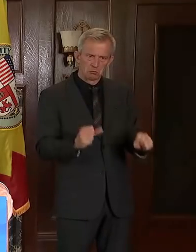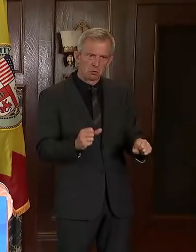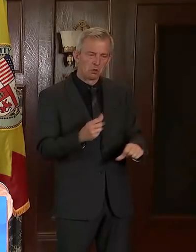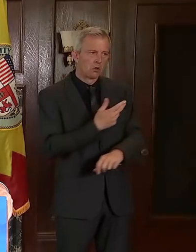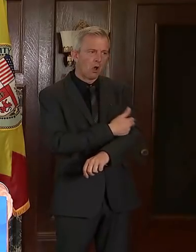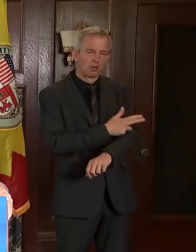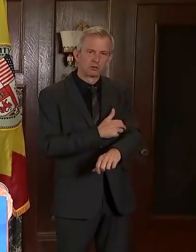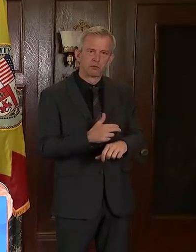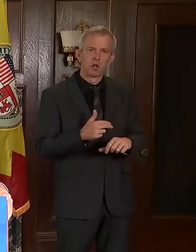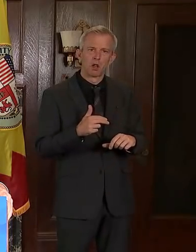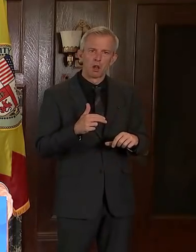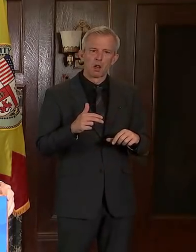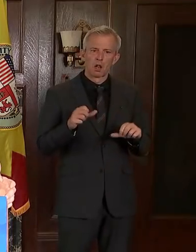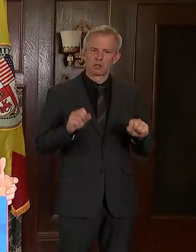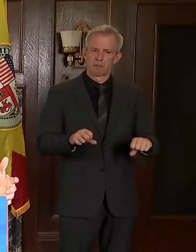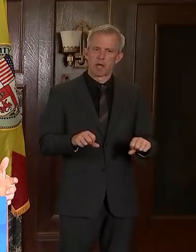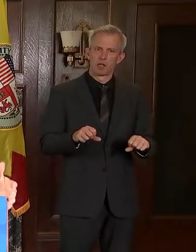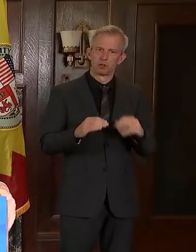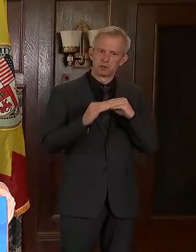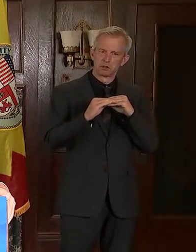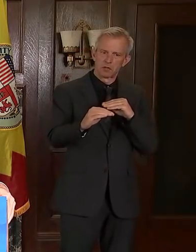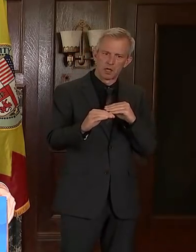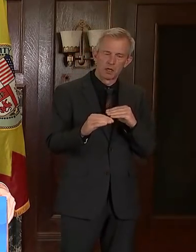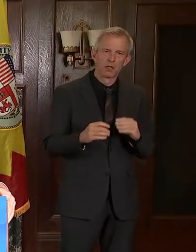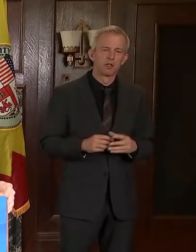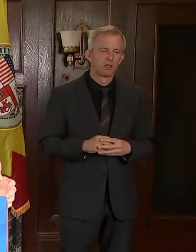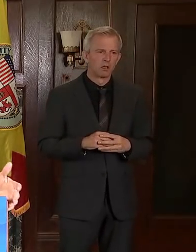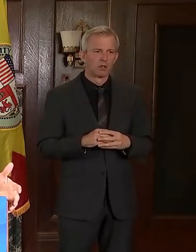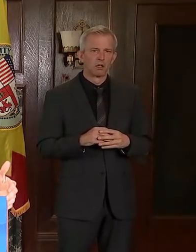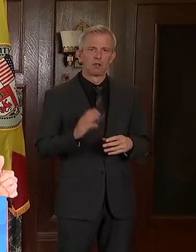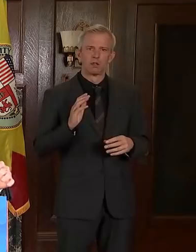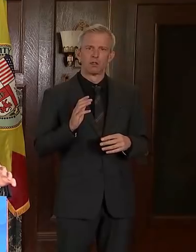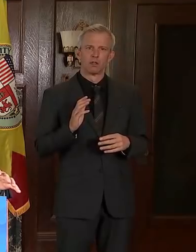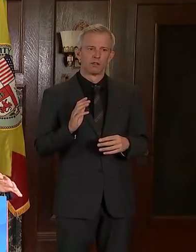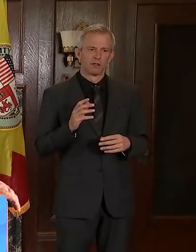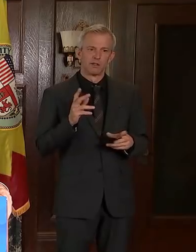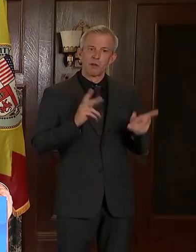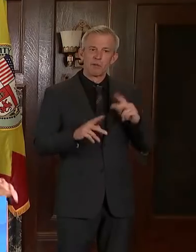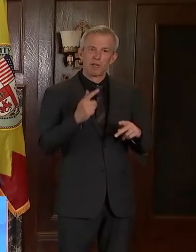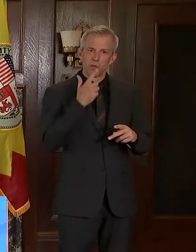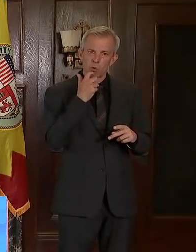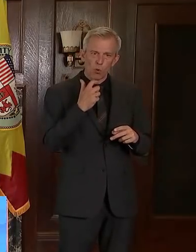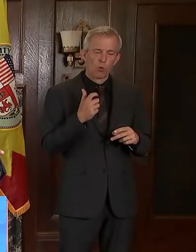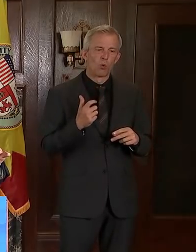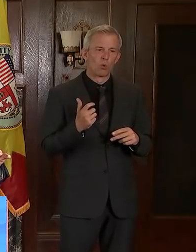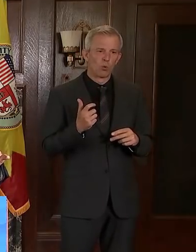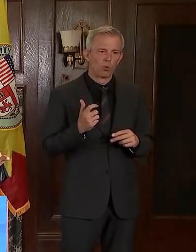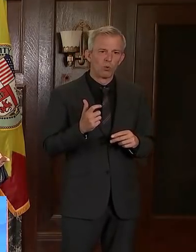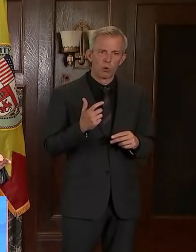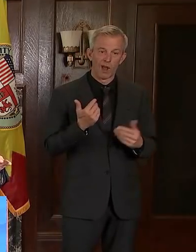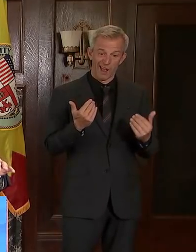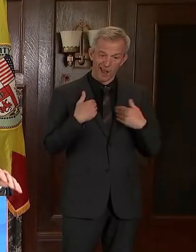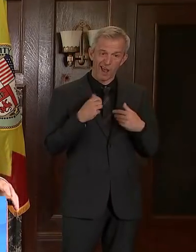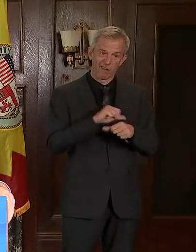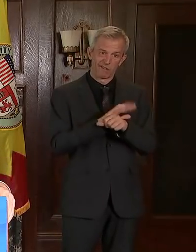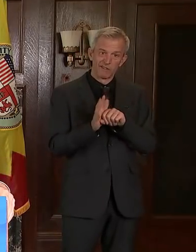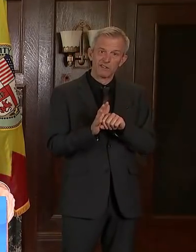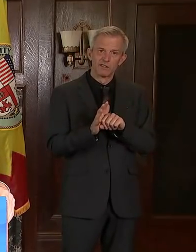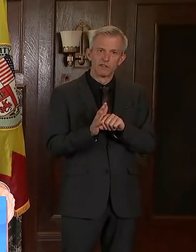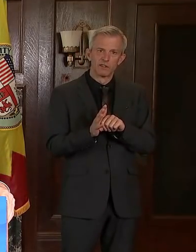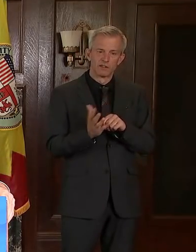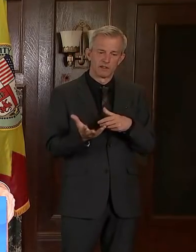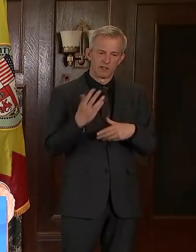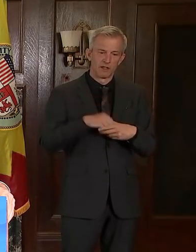Hospital admissions are steady. We have capacity out there. Our positive cases are okay. Our deaths have not started to